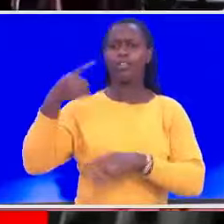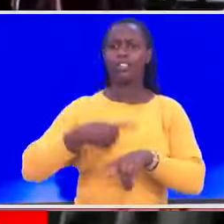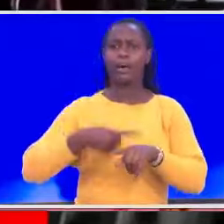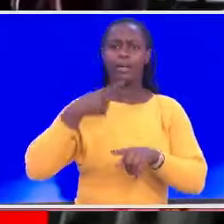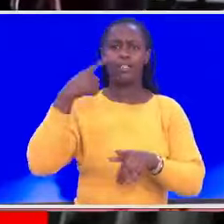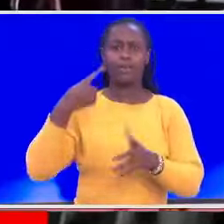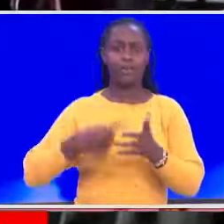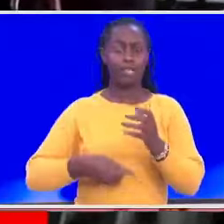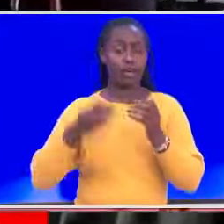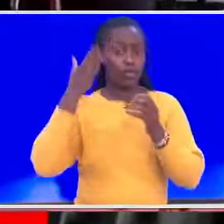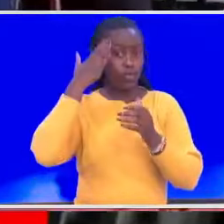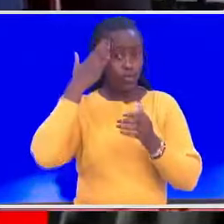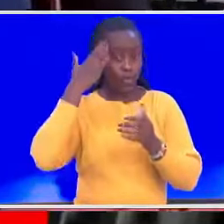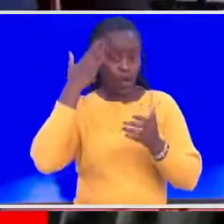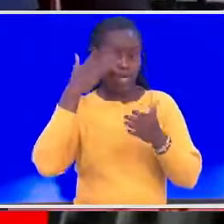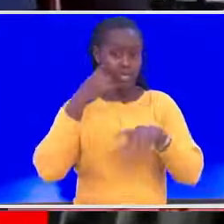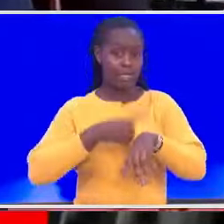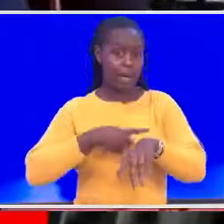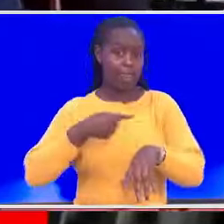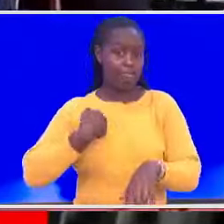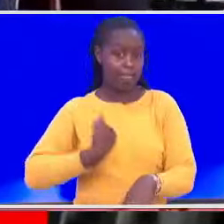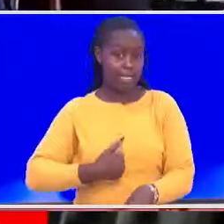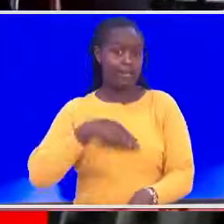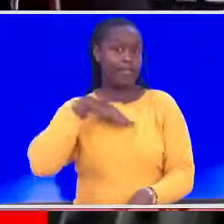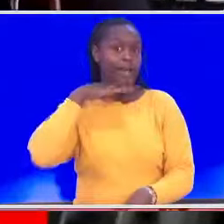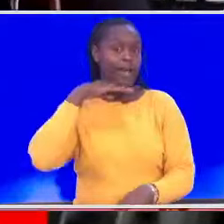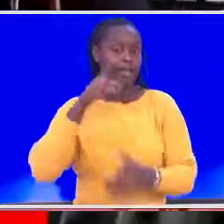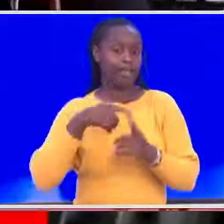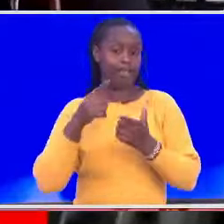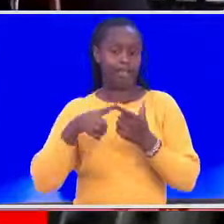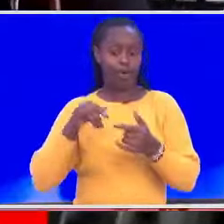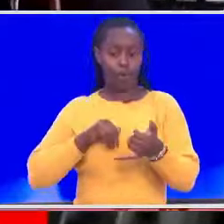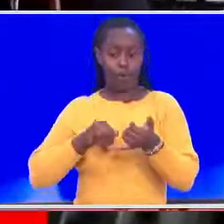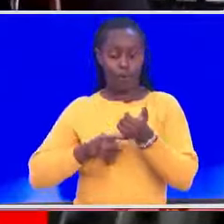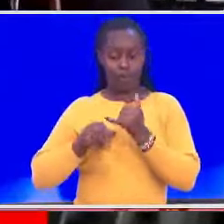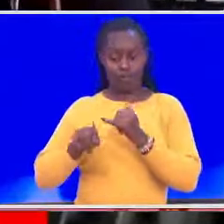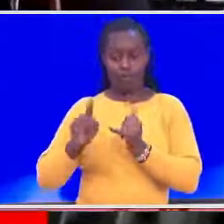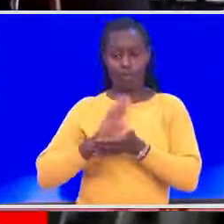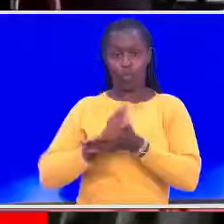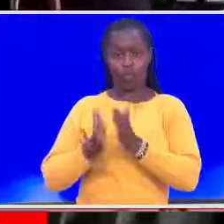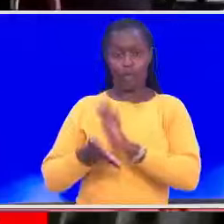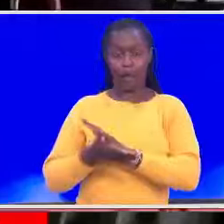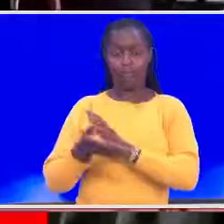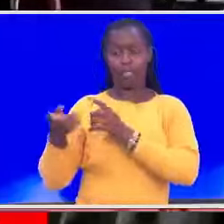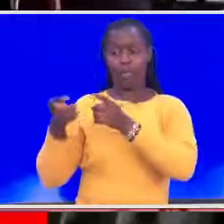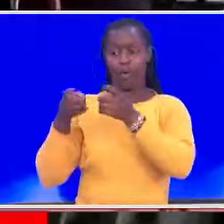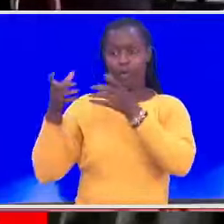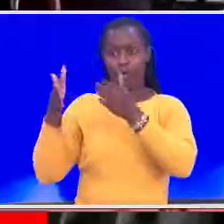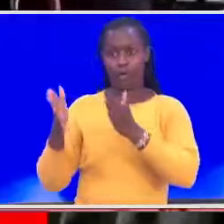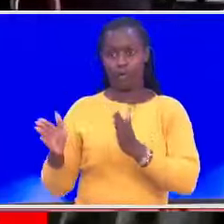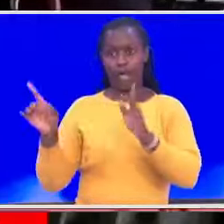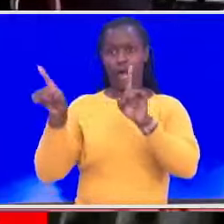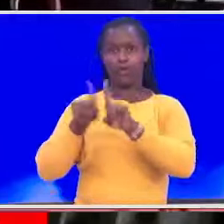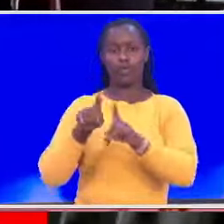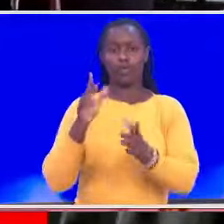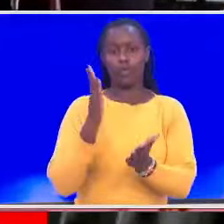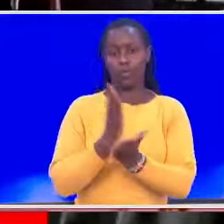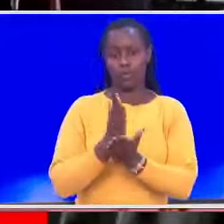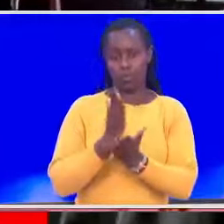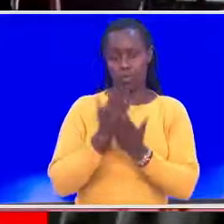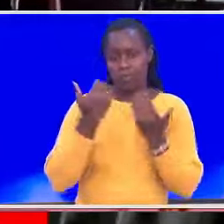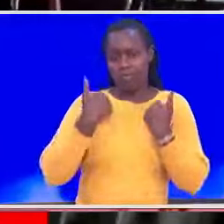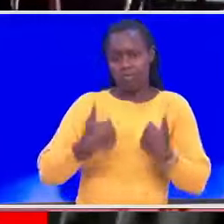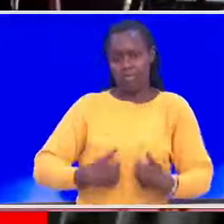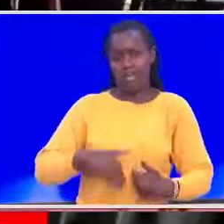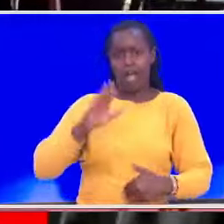ndio utachunga mama. And mom, I will take that job seriously na nitakuchunga to the best of my